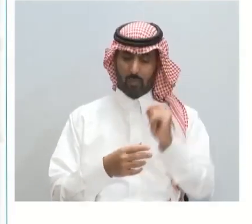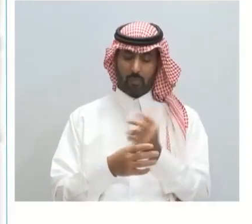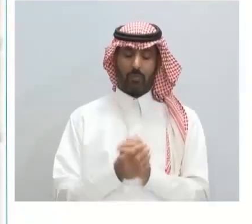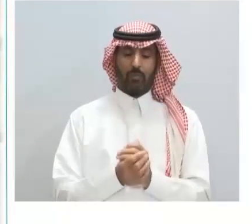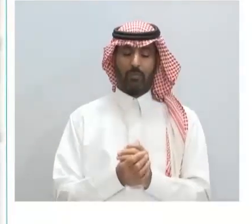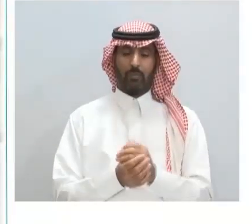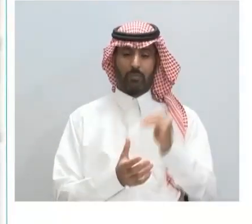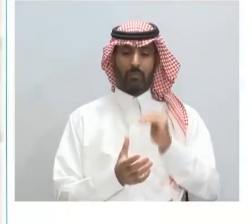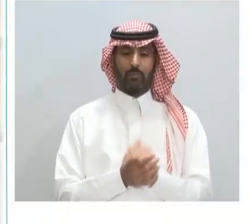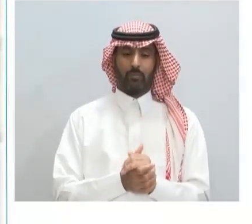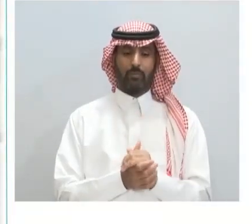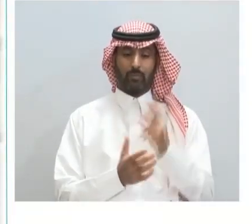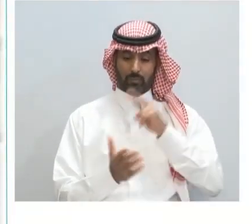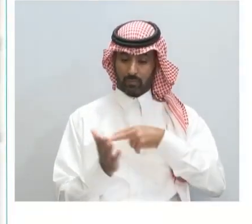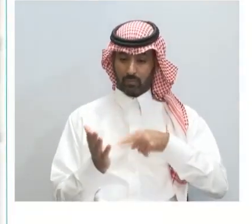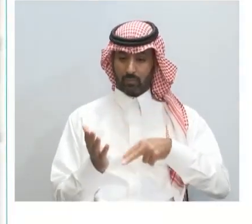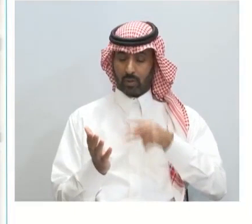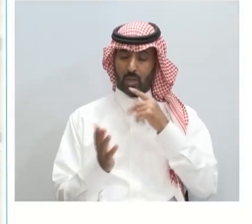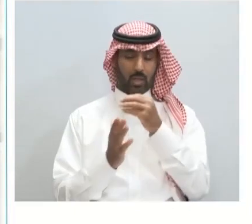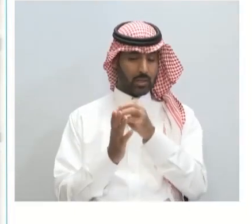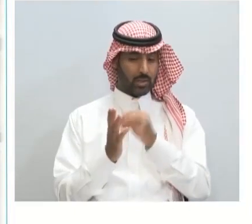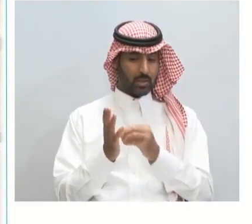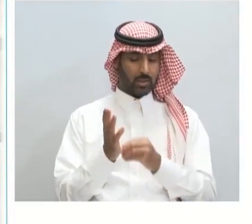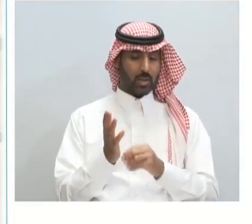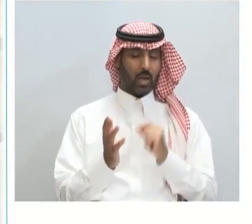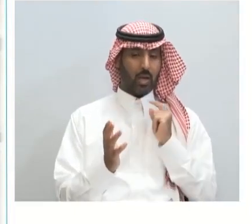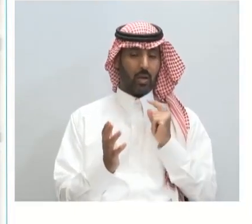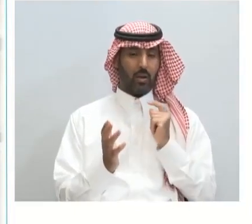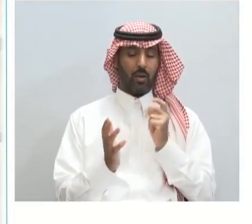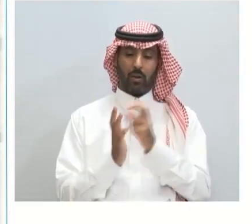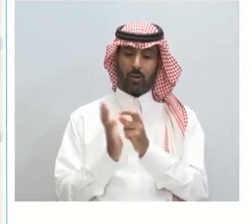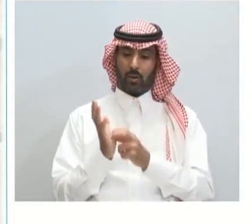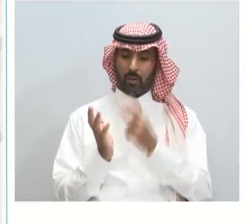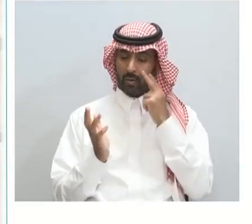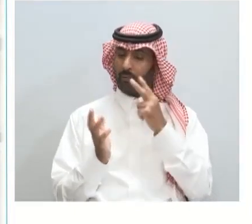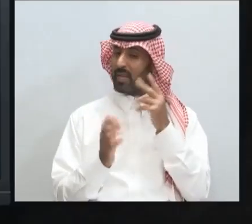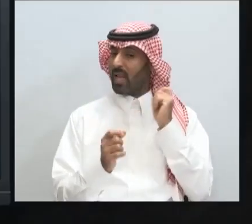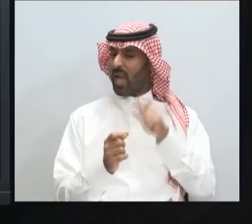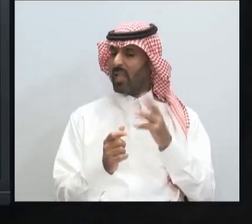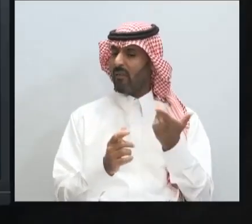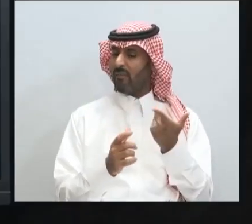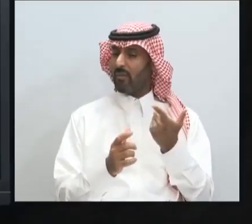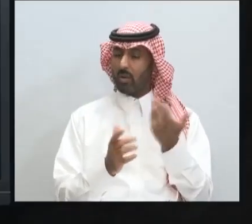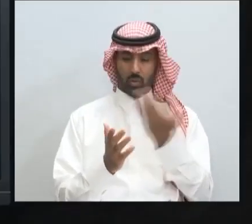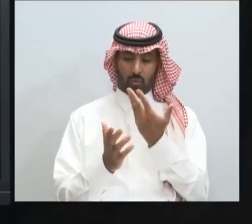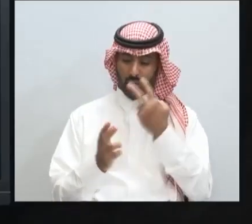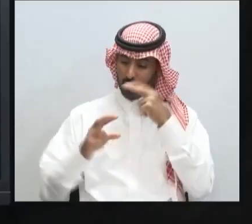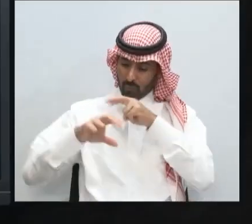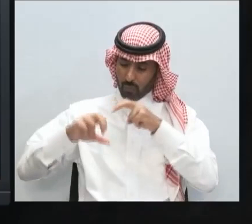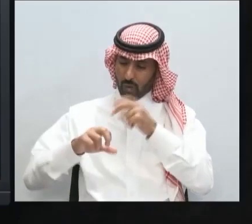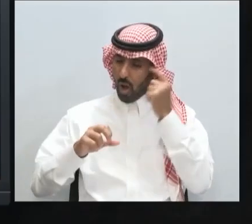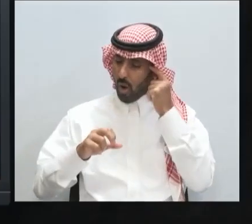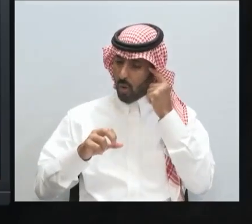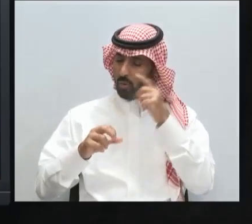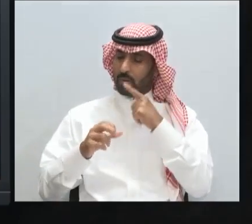about the text. So the reading strategy is a reading for a purpose. It means to read to find out information